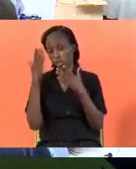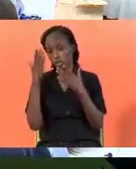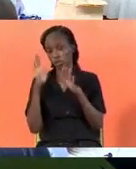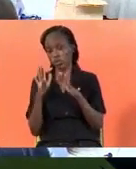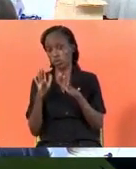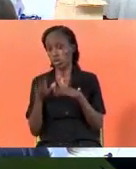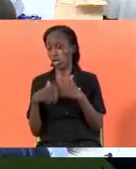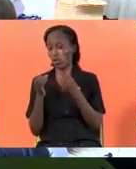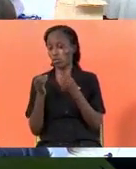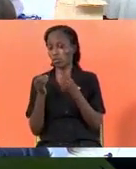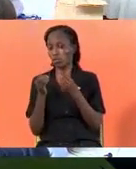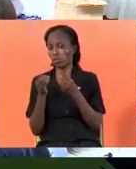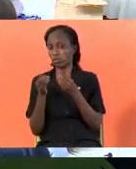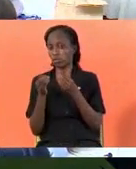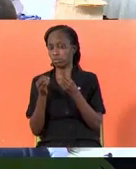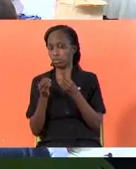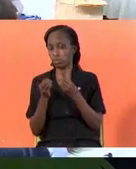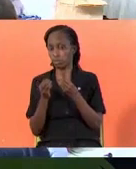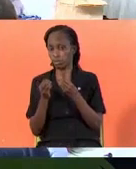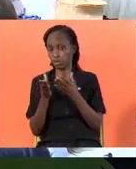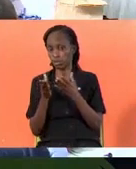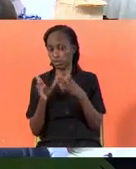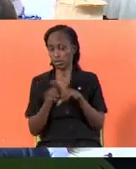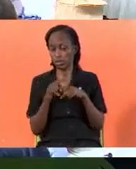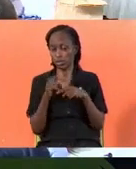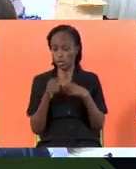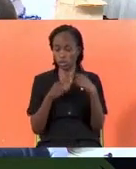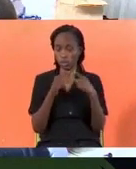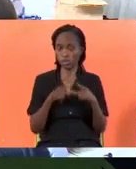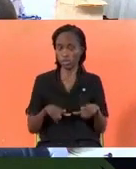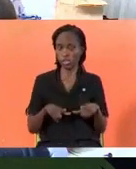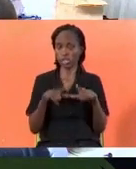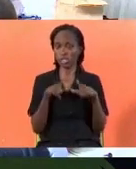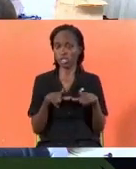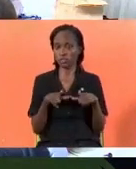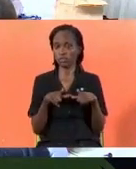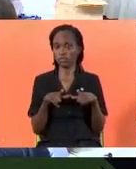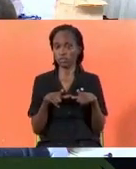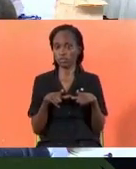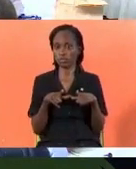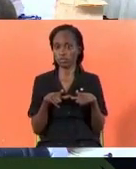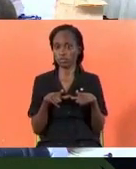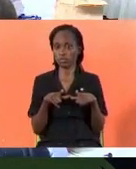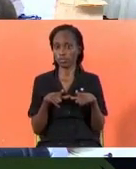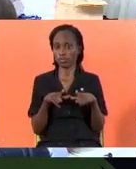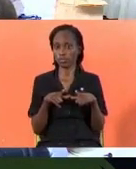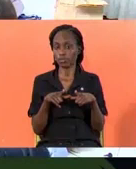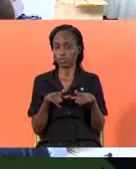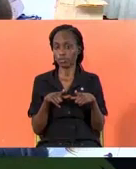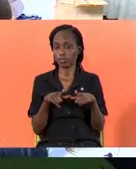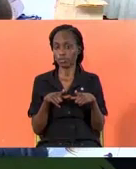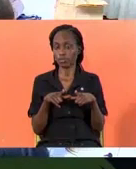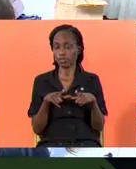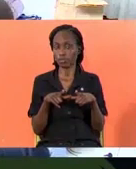been paid. And we continue to live in this difficult climate where